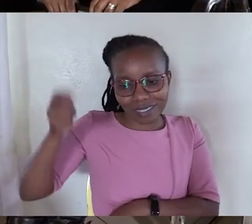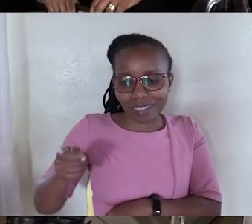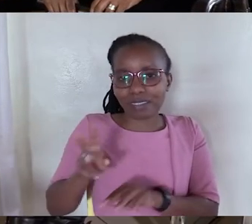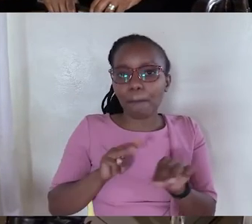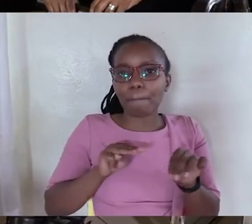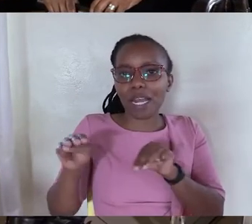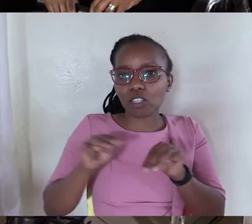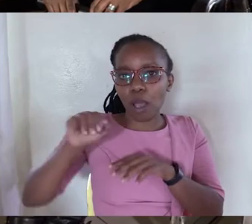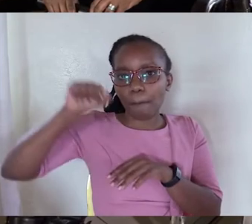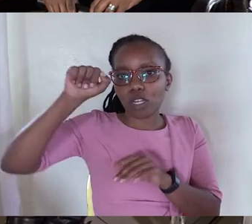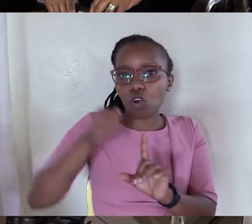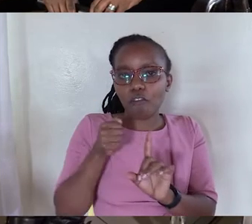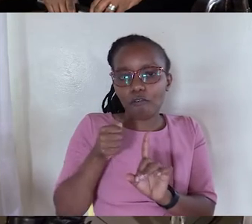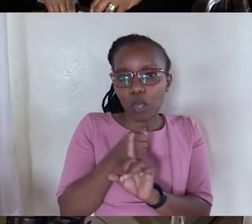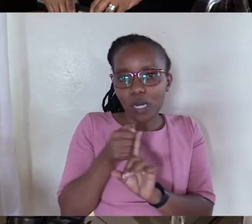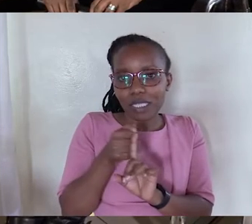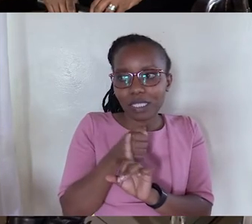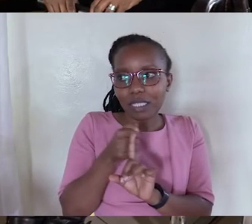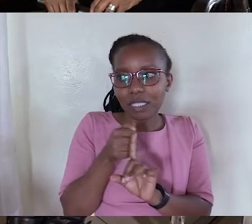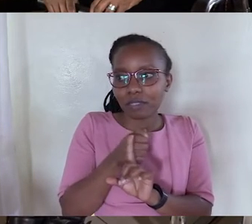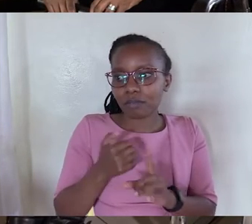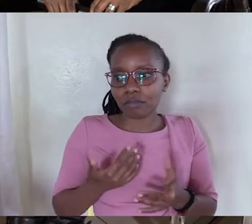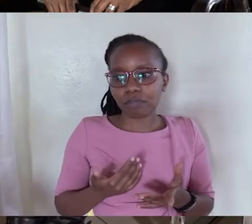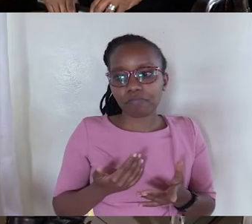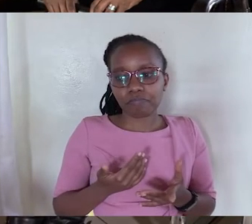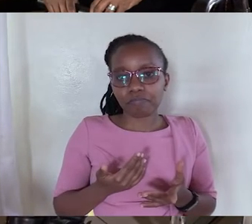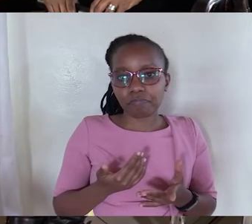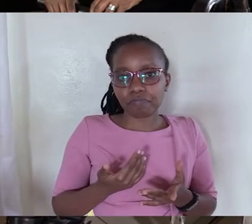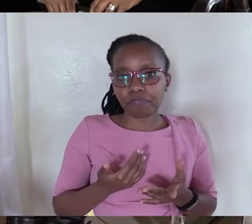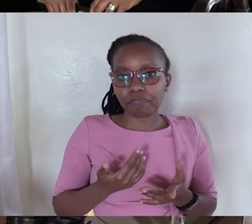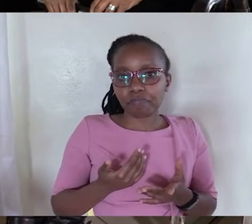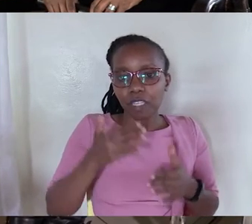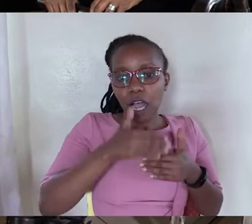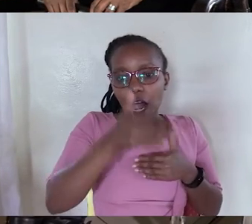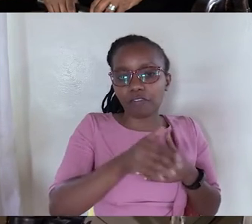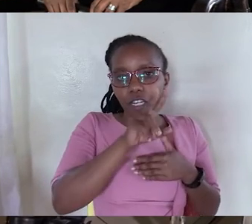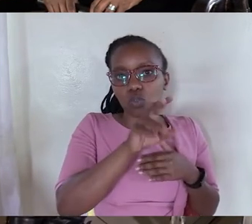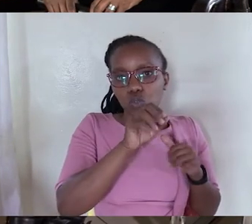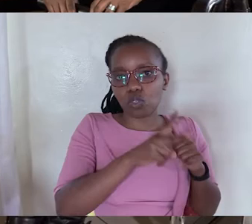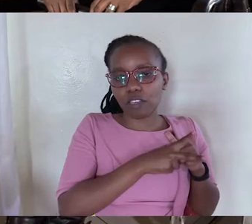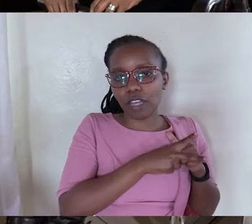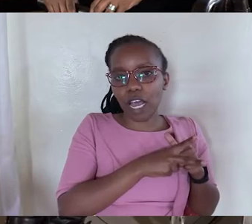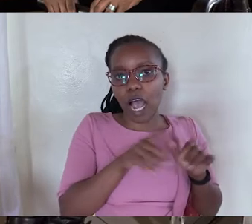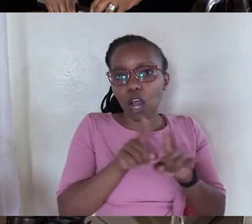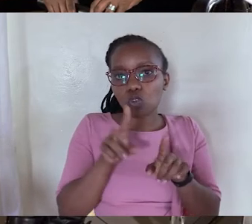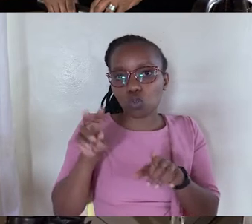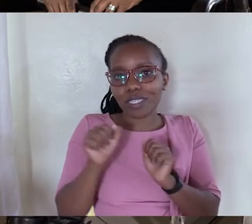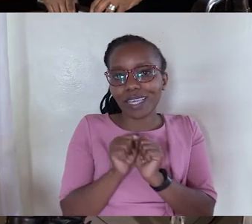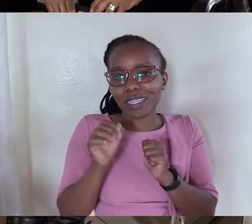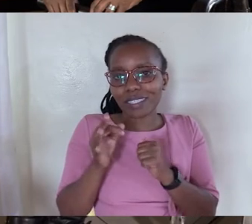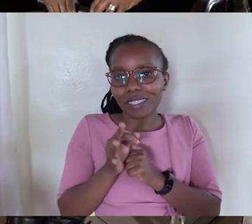manage political violence, having seen the 2007 and also the